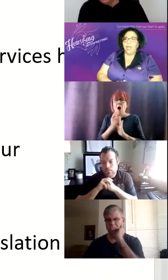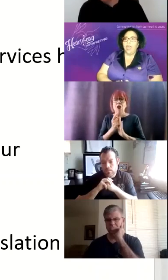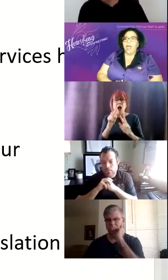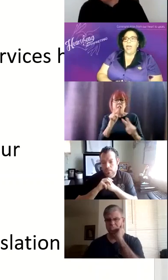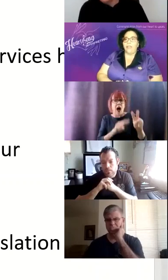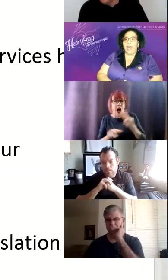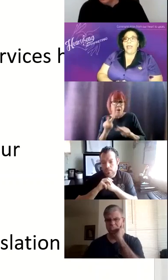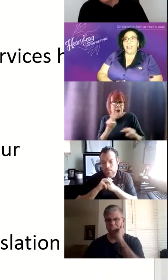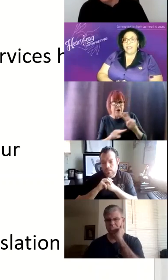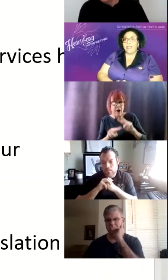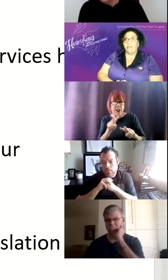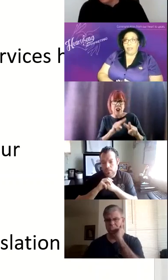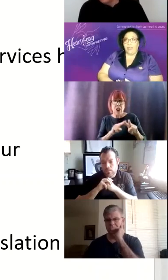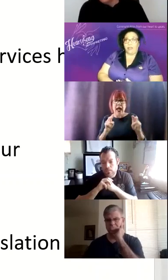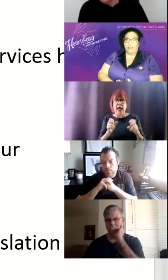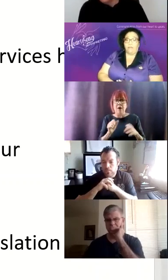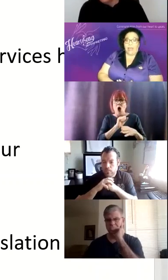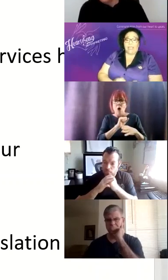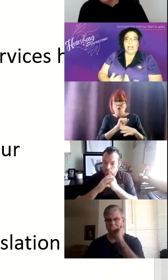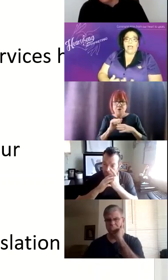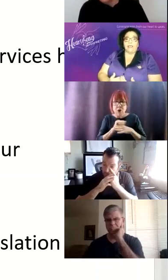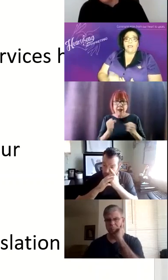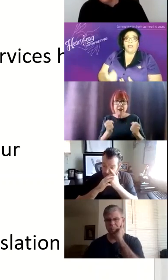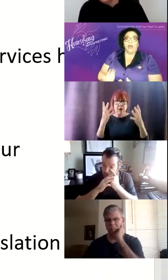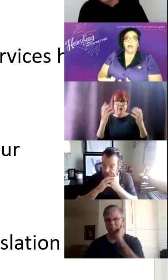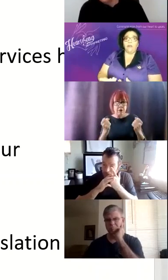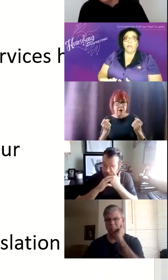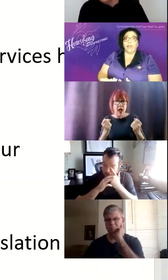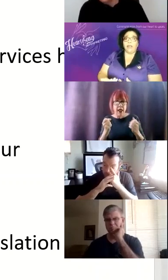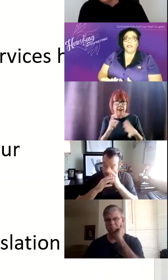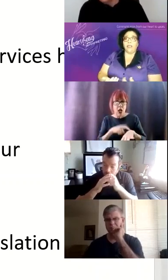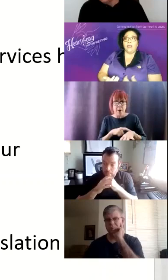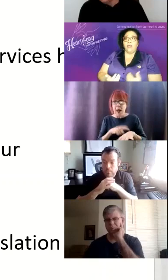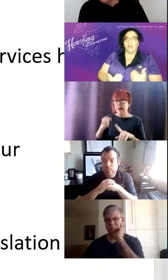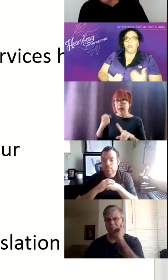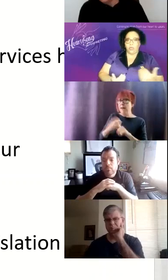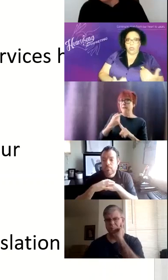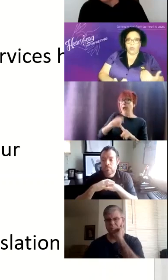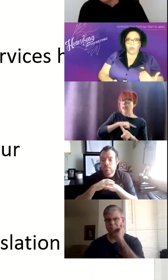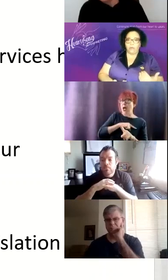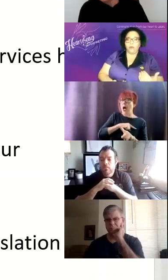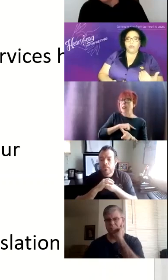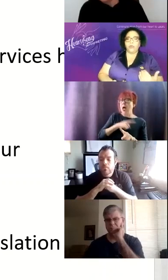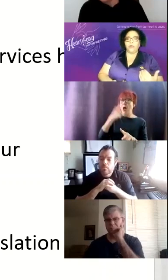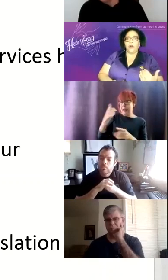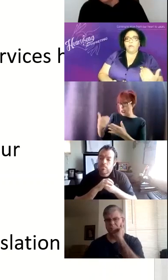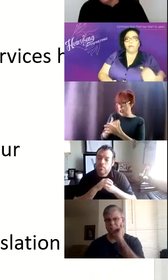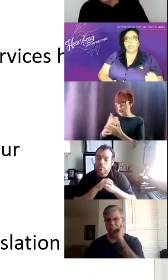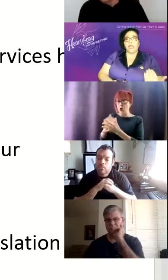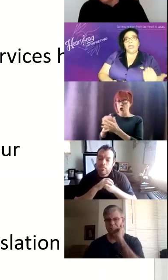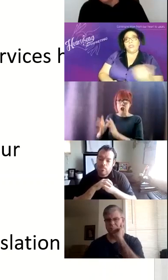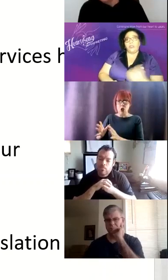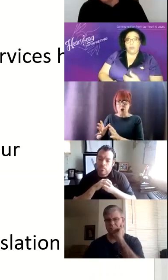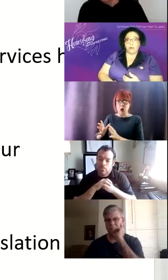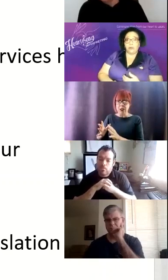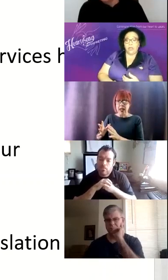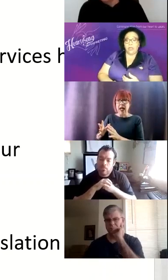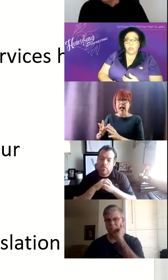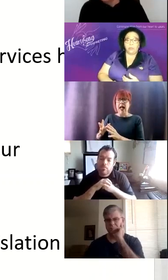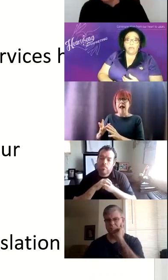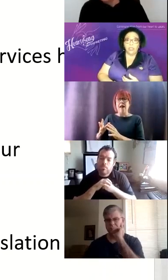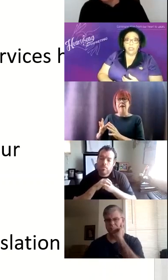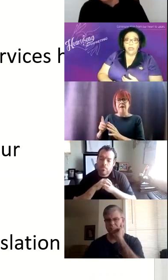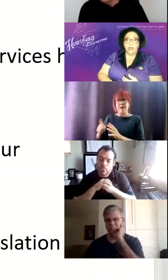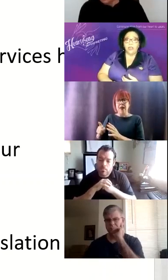time. And that is in fact affecting us in the long run, because those new interpreters who are bridging into